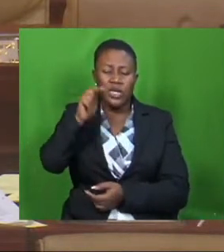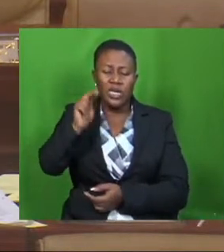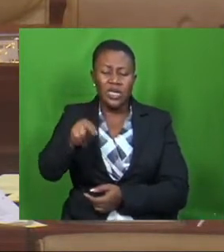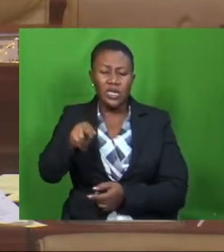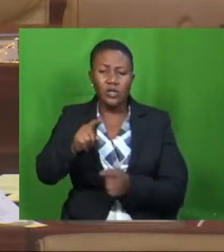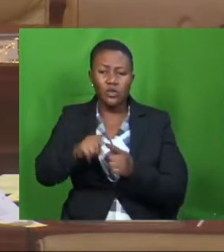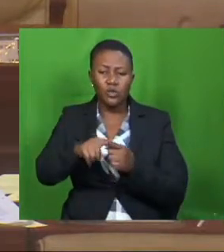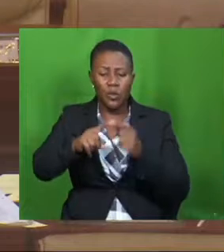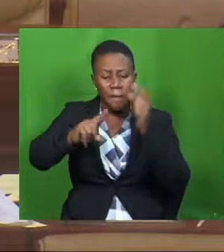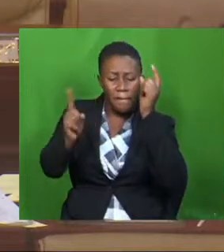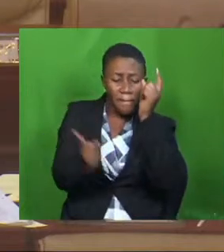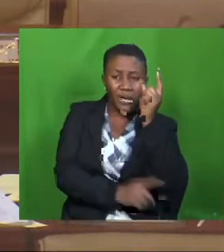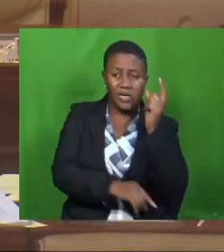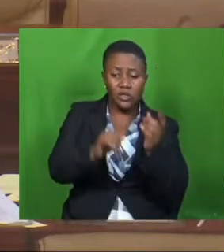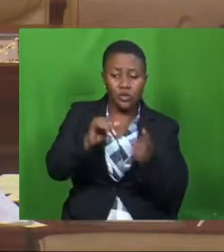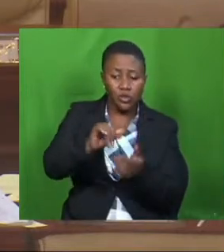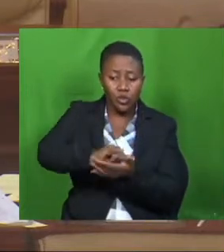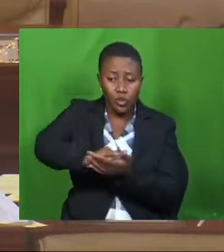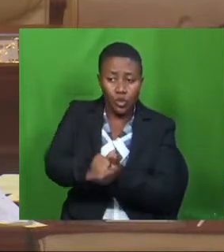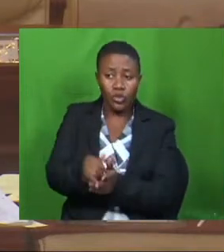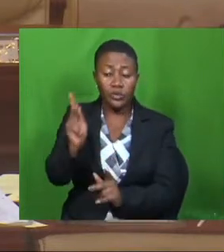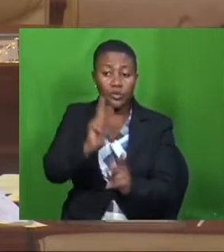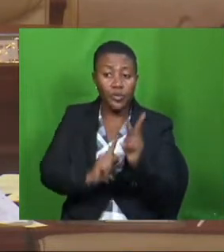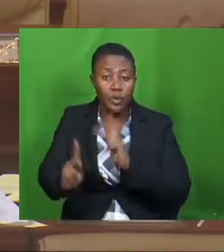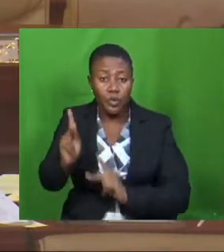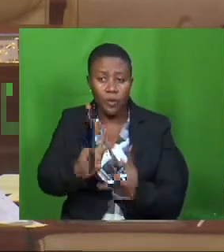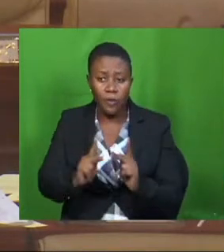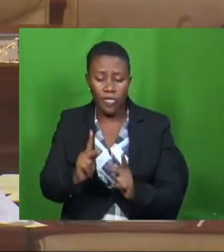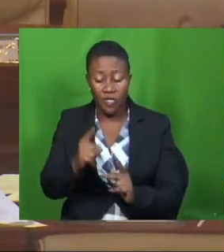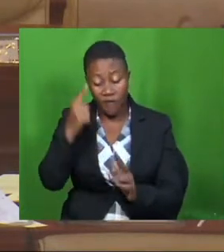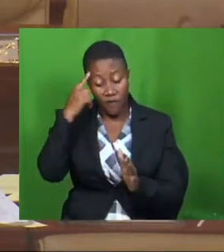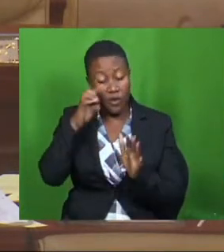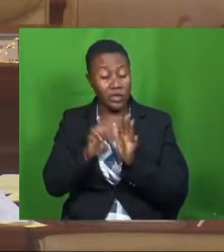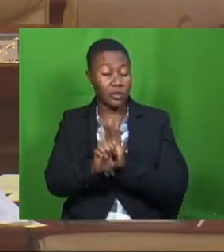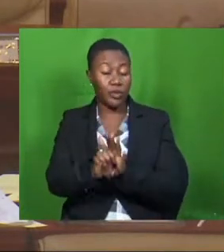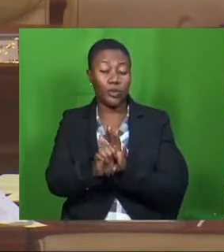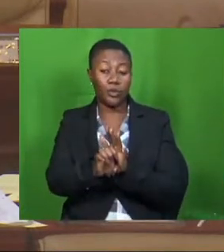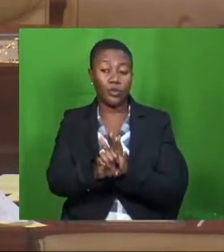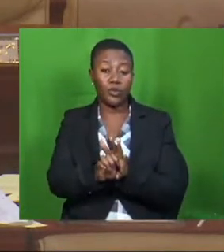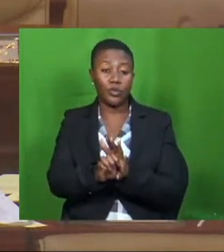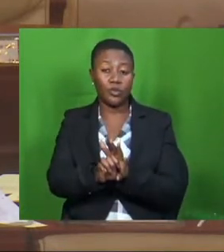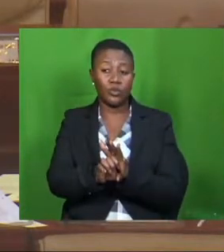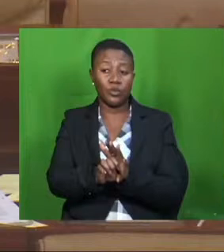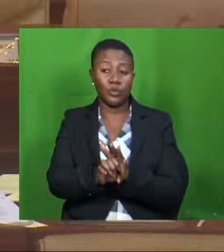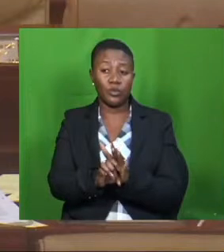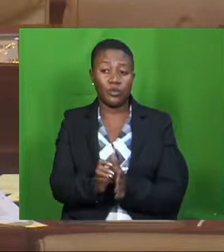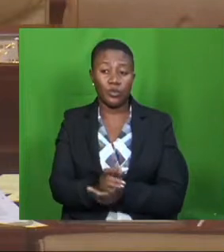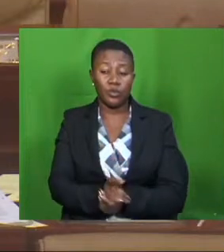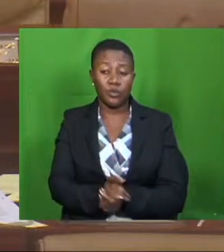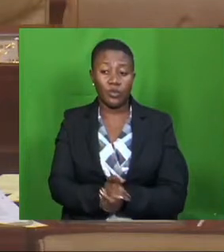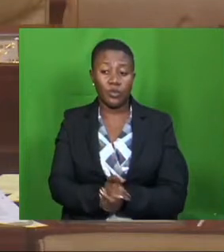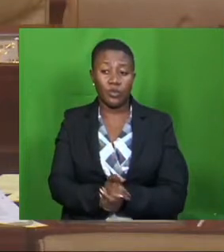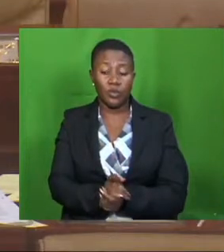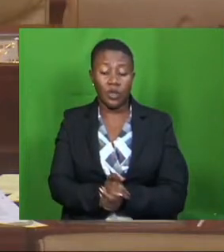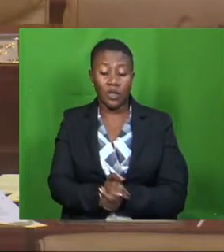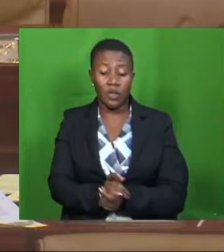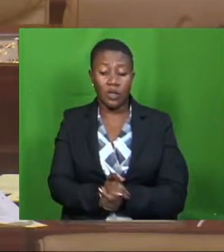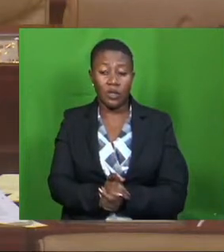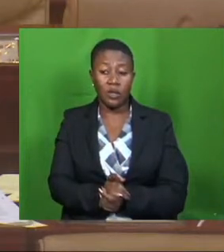and should be desist from doing that, because it has a very bad effect on the work